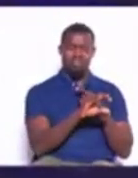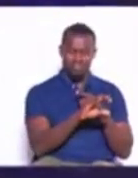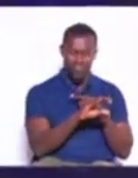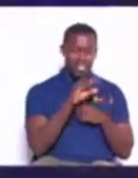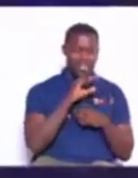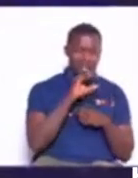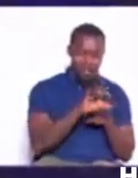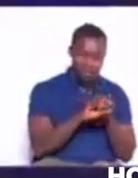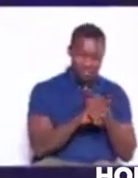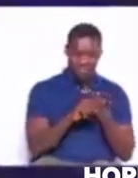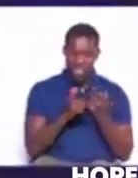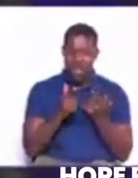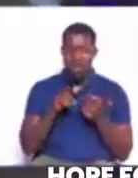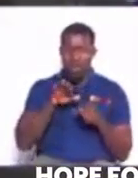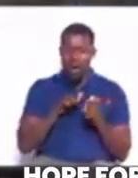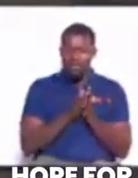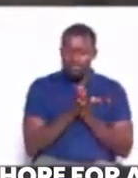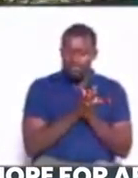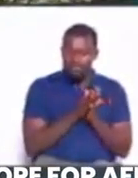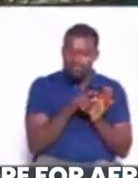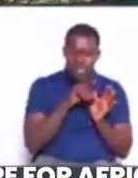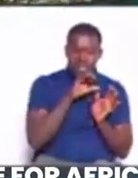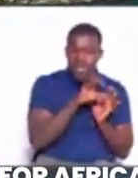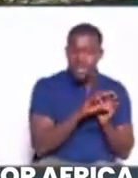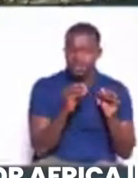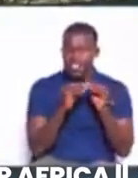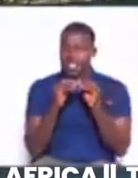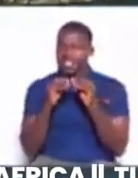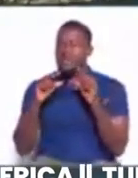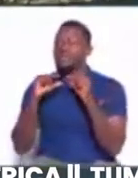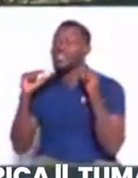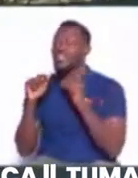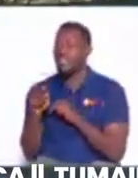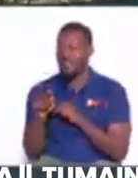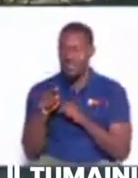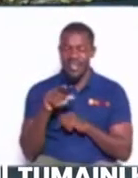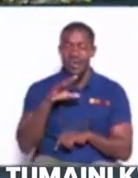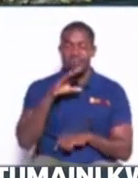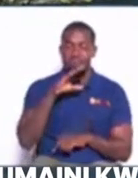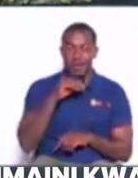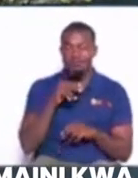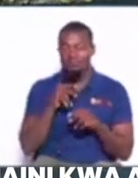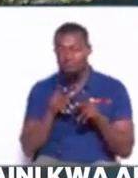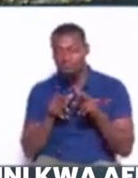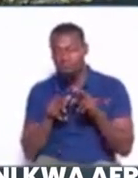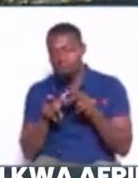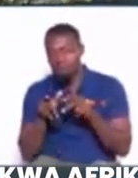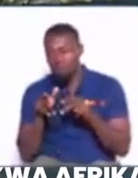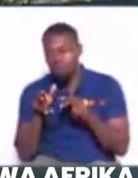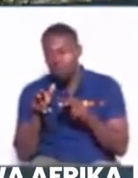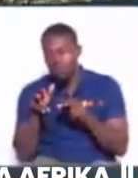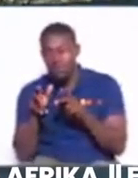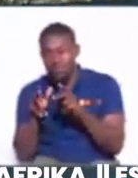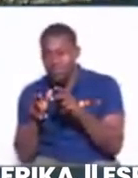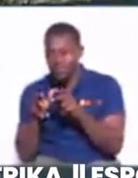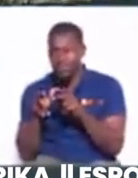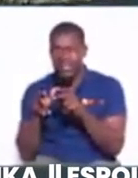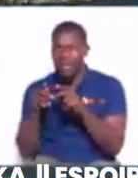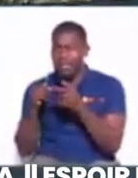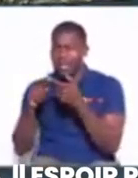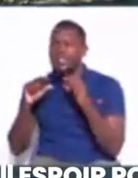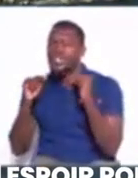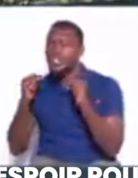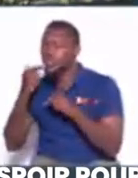Dwight Moody. And as the boy came, she said to her son, you'll never have a chance again in your